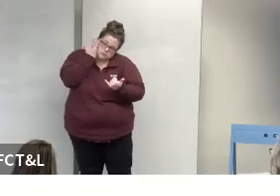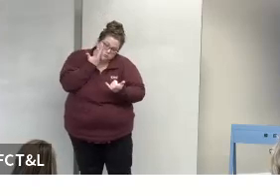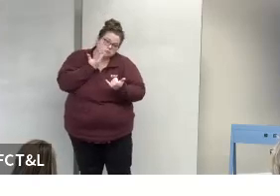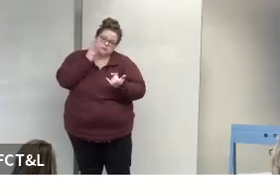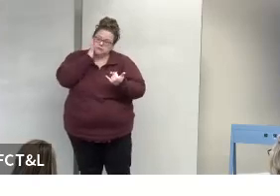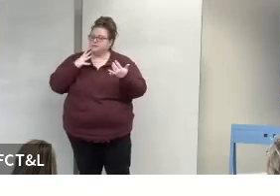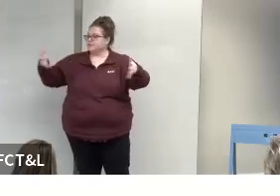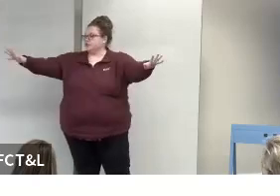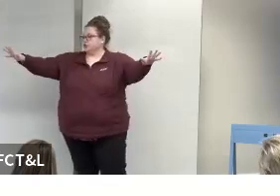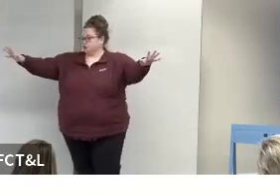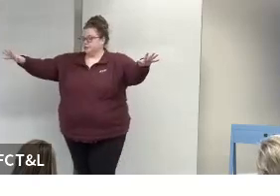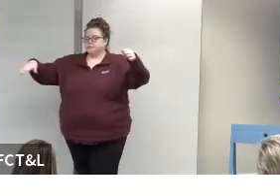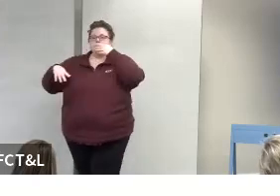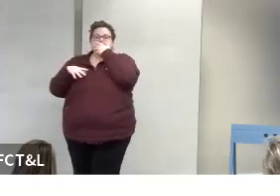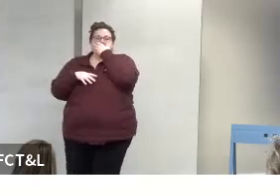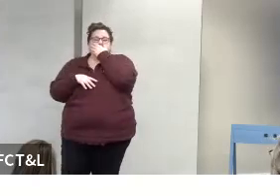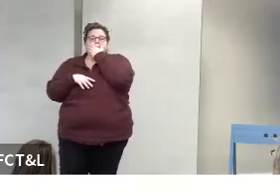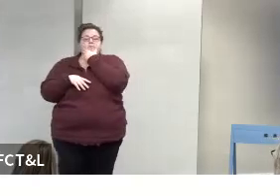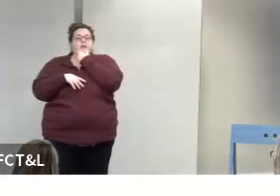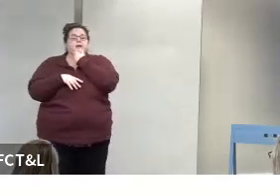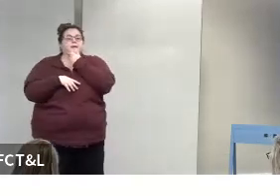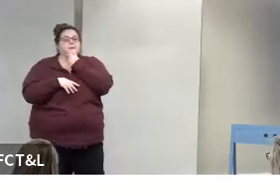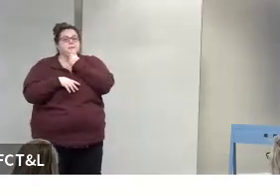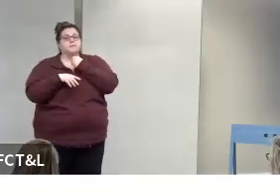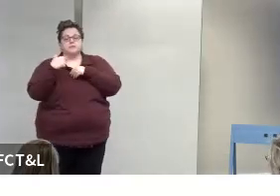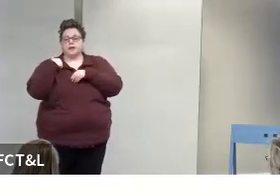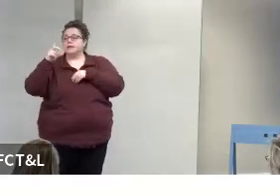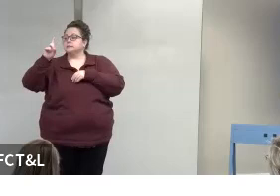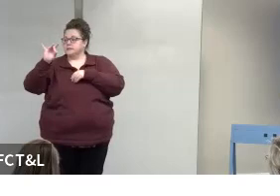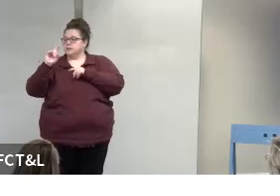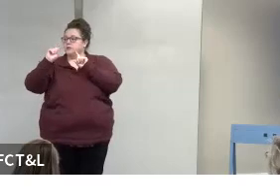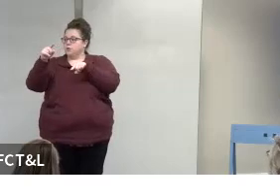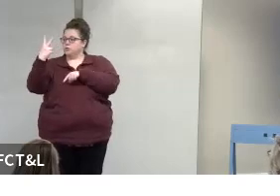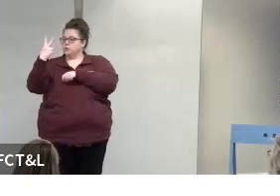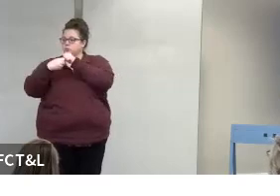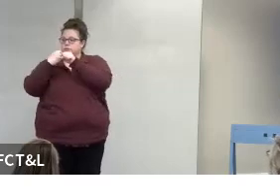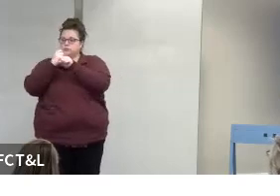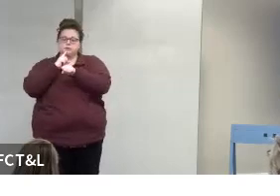we'll talk about today, I'm quite well versed in. I've experienced a lot of this firsthand.